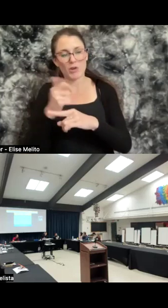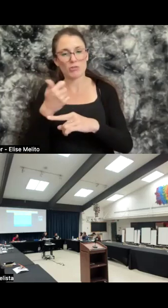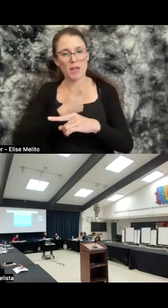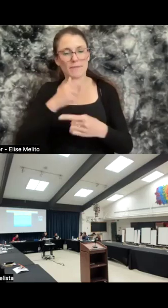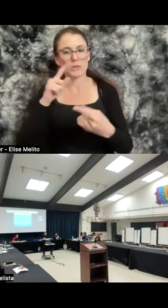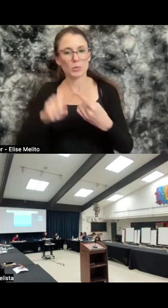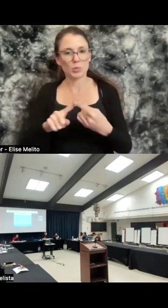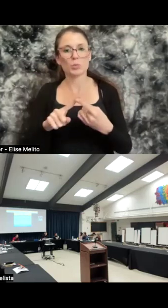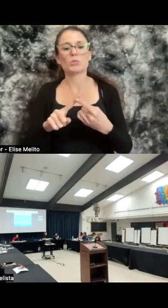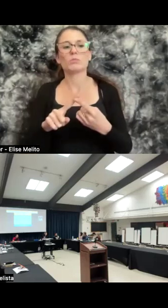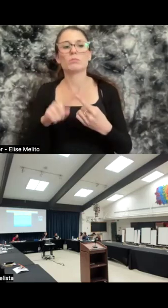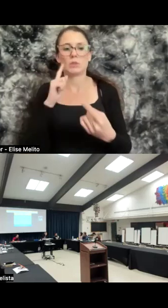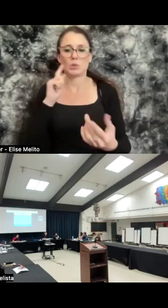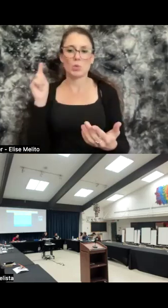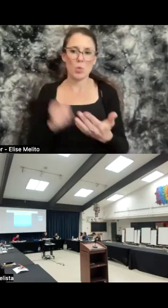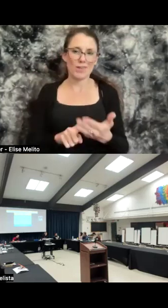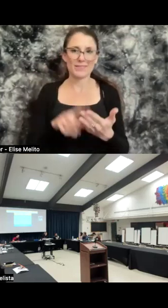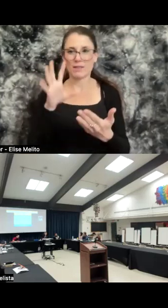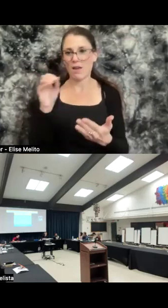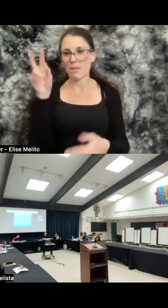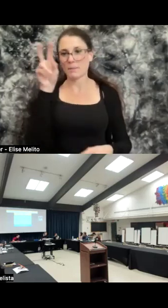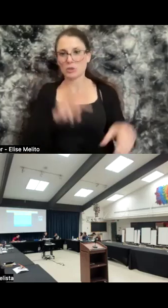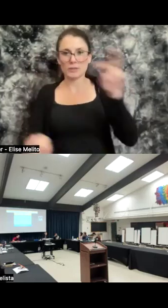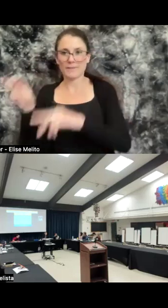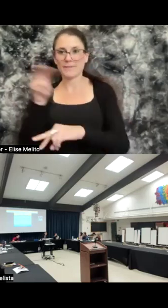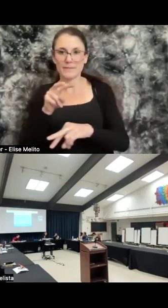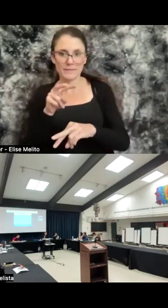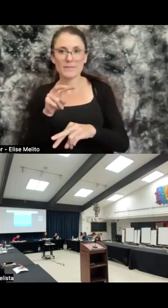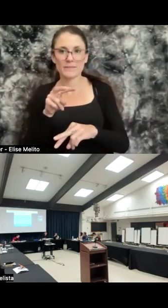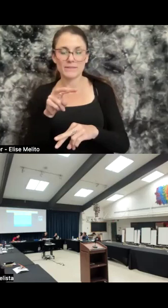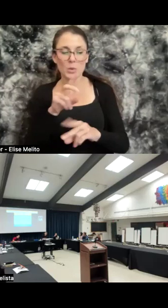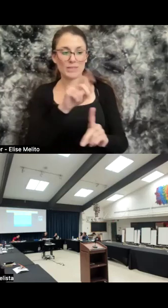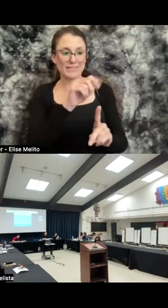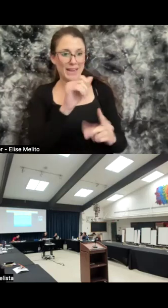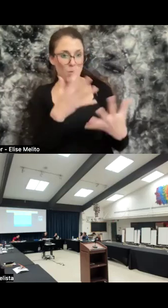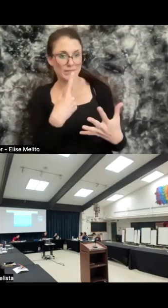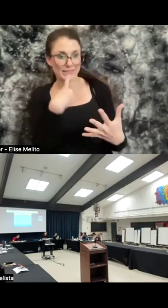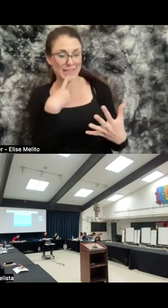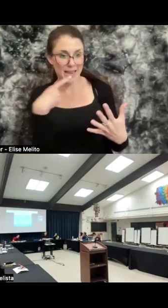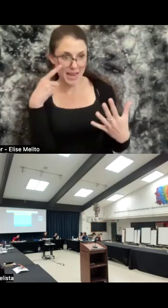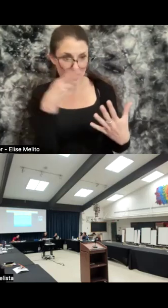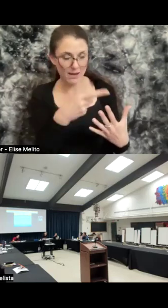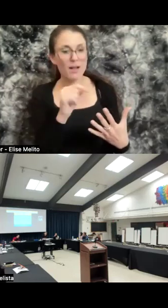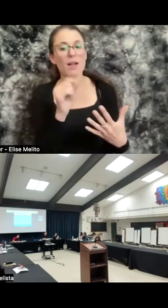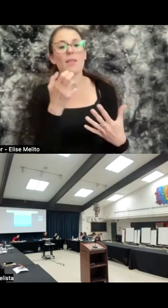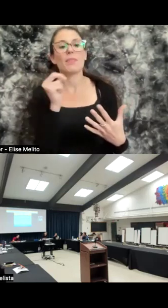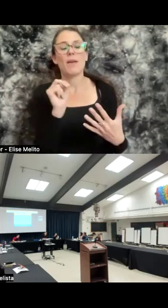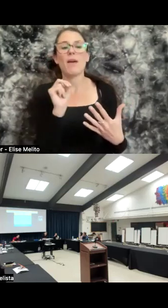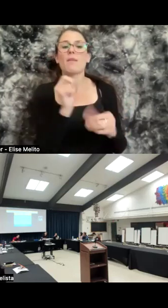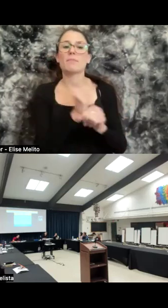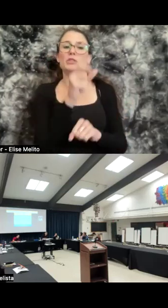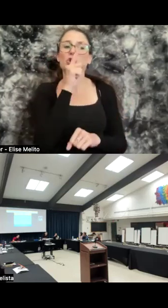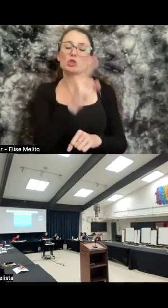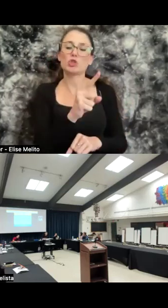to notice and observe what the data is saying, and make